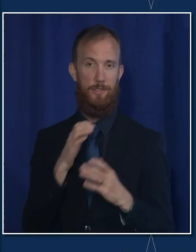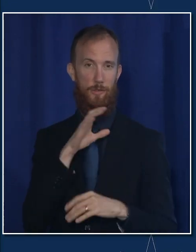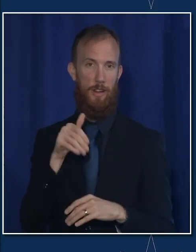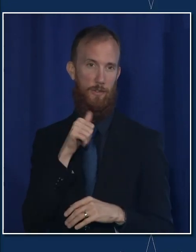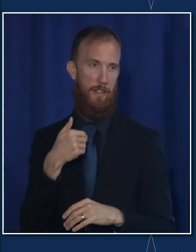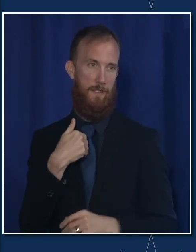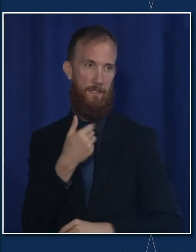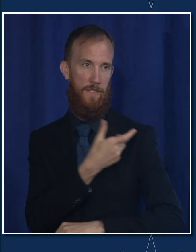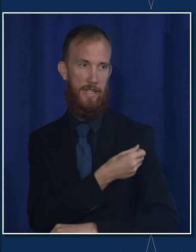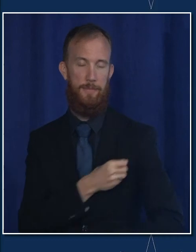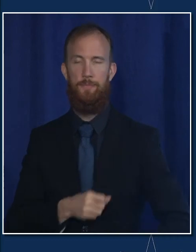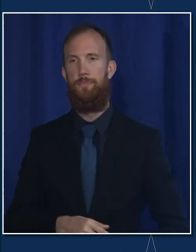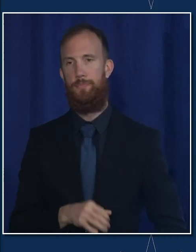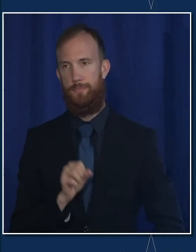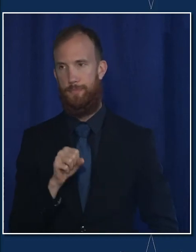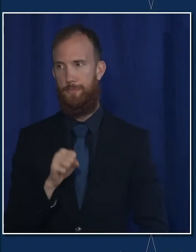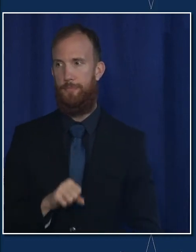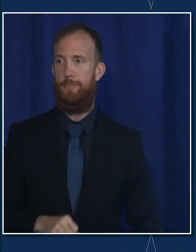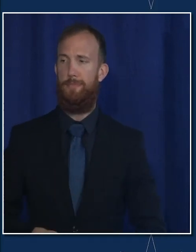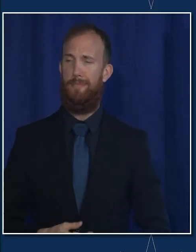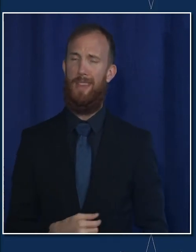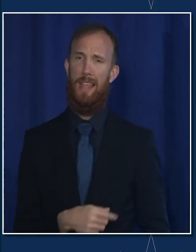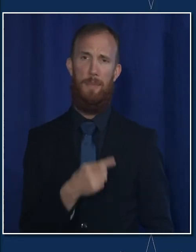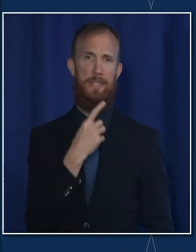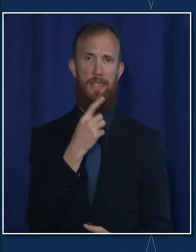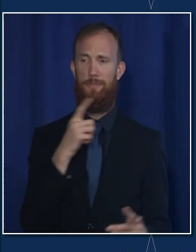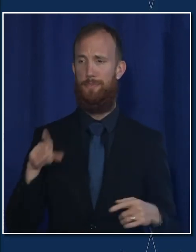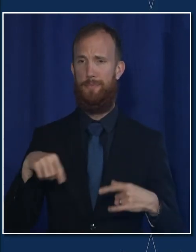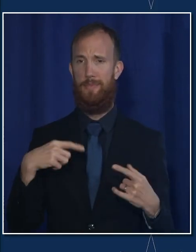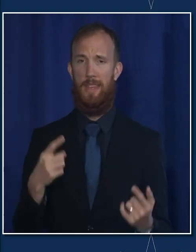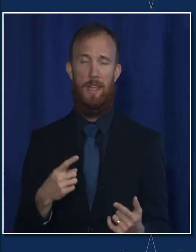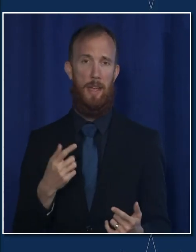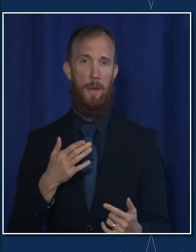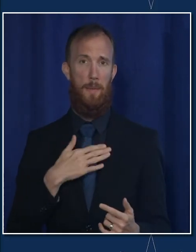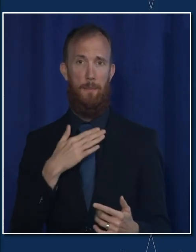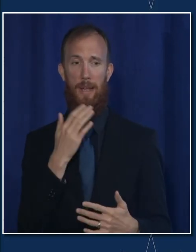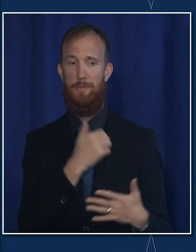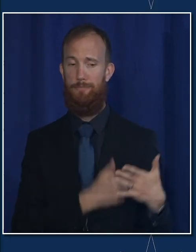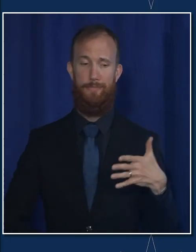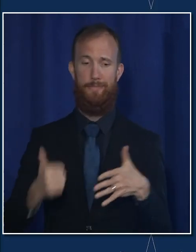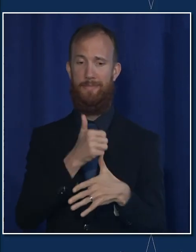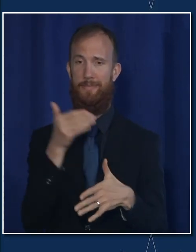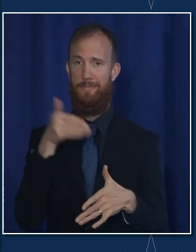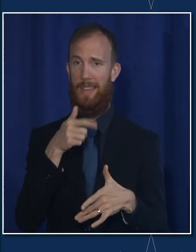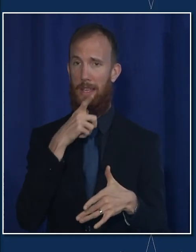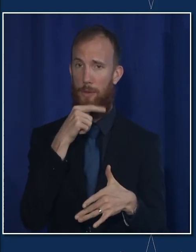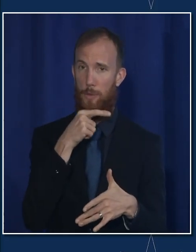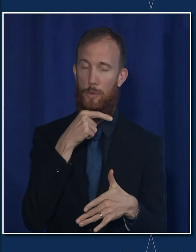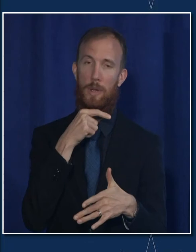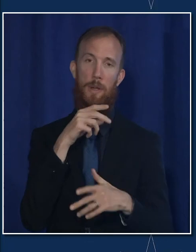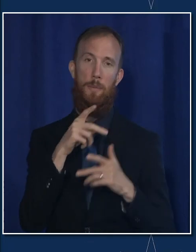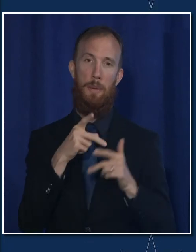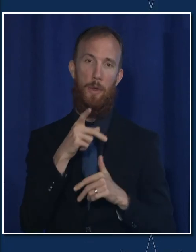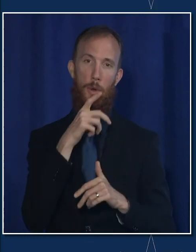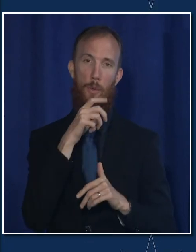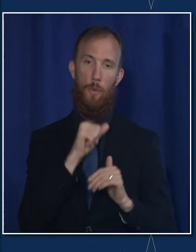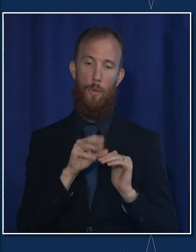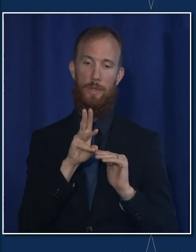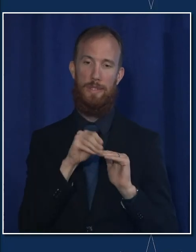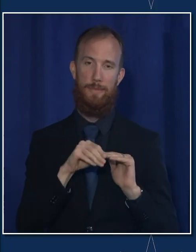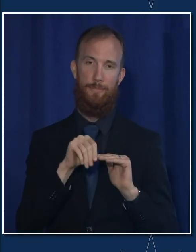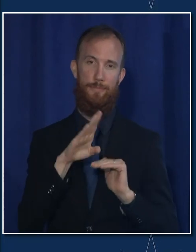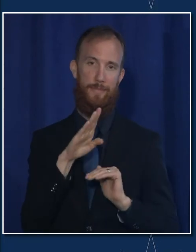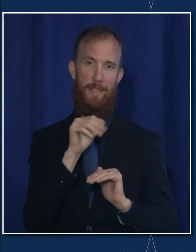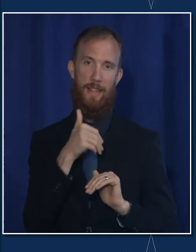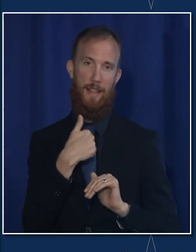Yeah, so all along I've been saying my biggest concern are unvaccinated older Chicagoans, because we know all along they've been the highest risk,